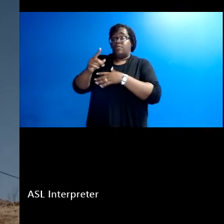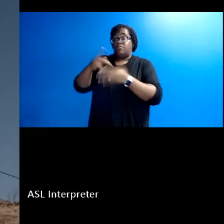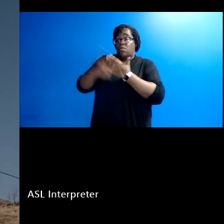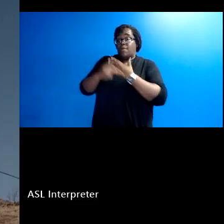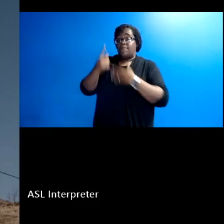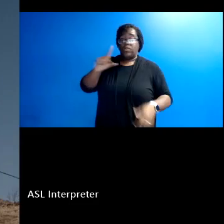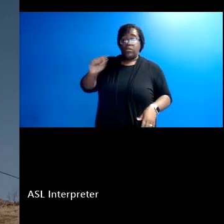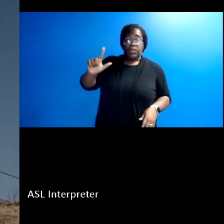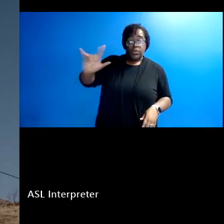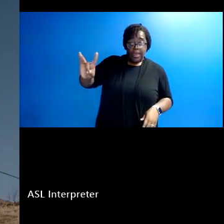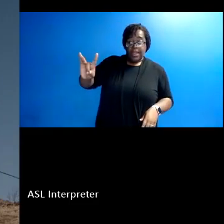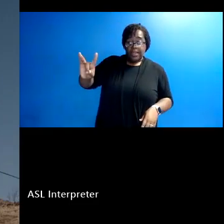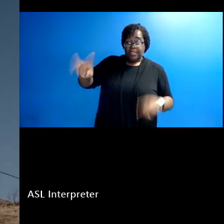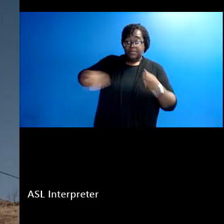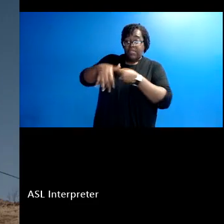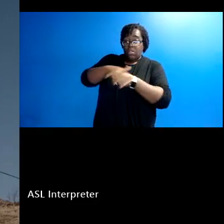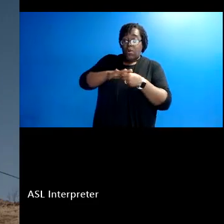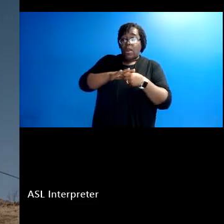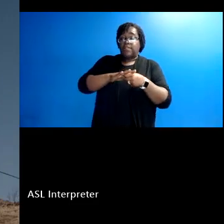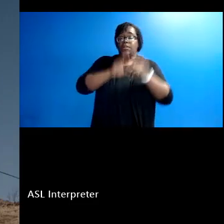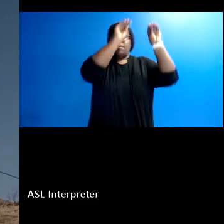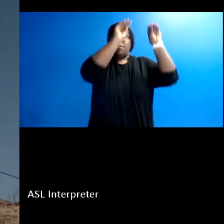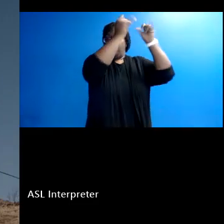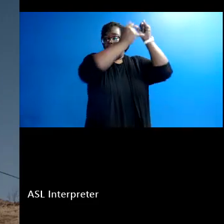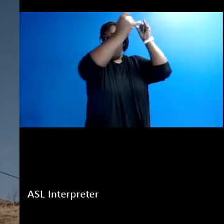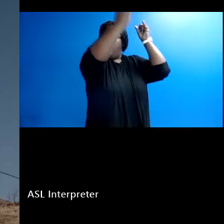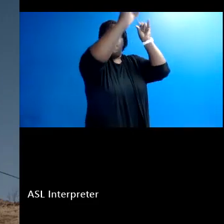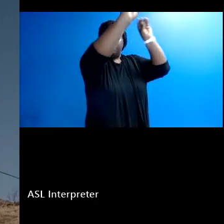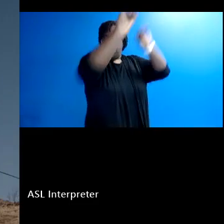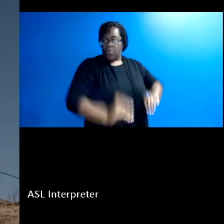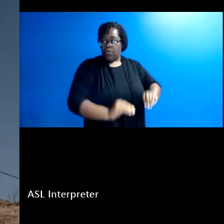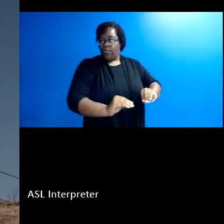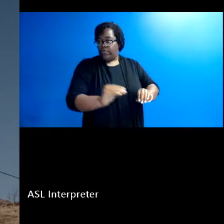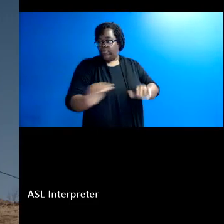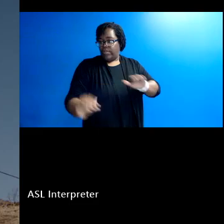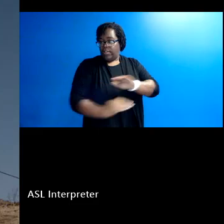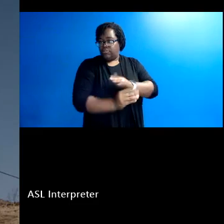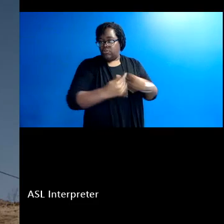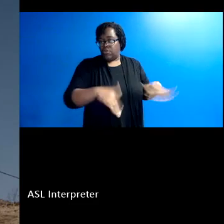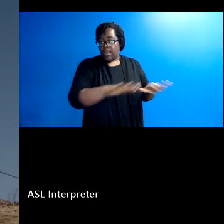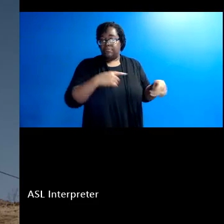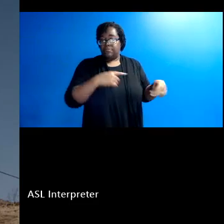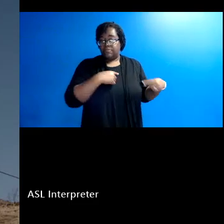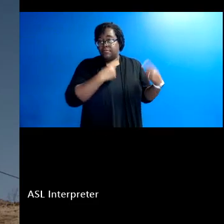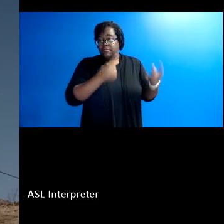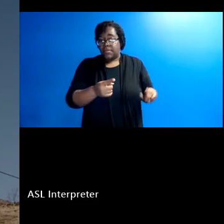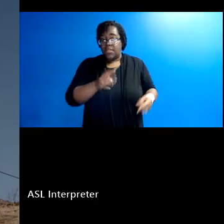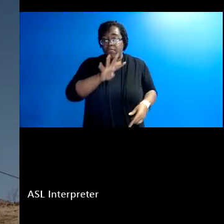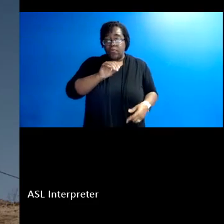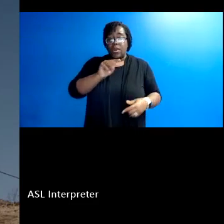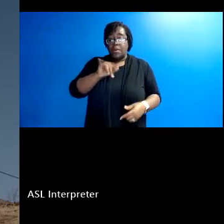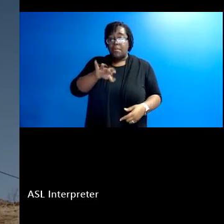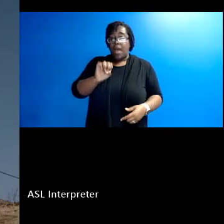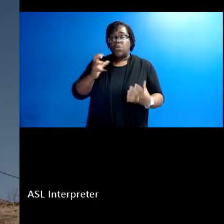those miles. We've done about 40 miles system-wide so far, and we're aiming to do 30 plus miles this year. And we're